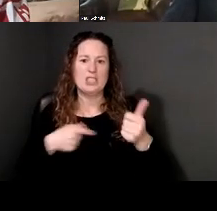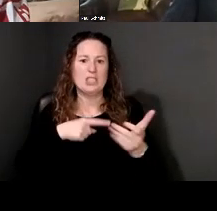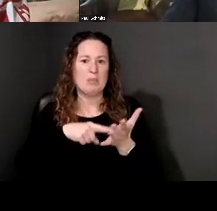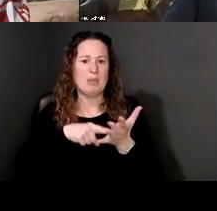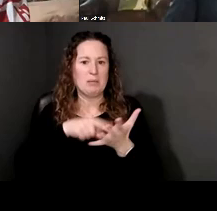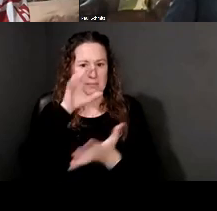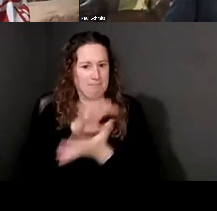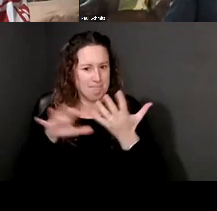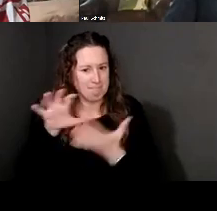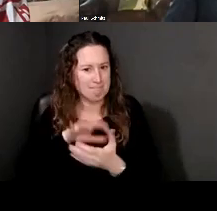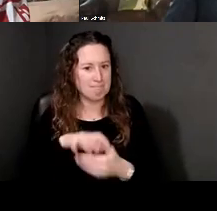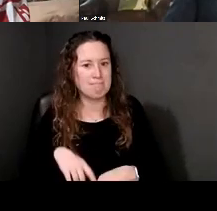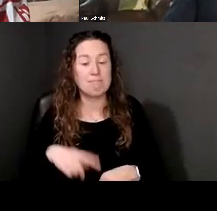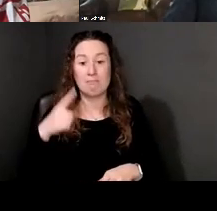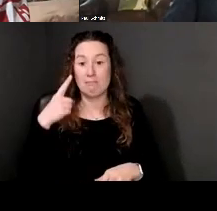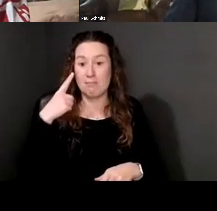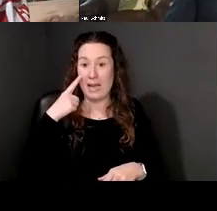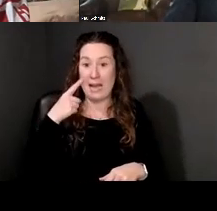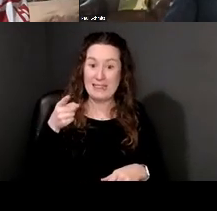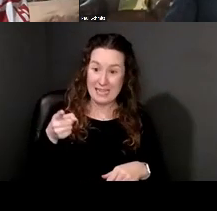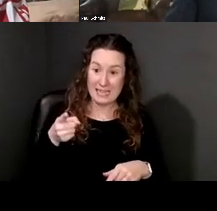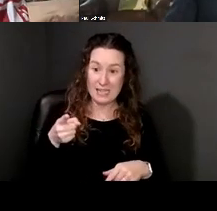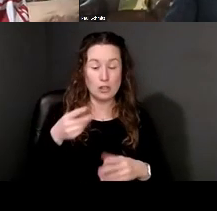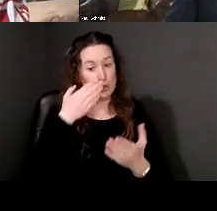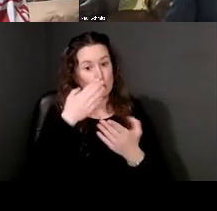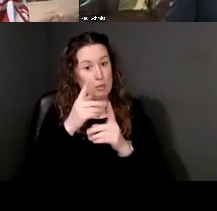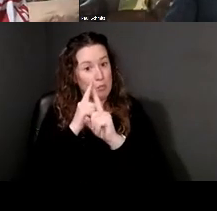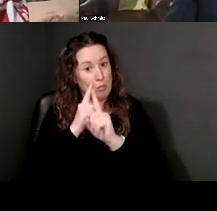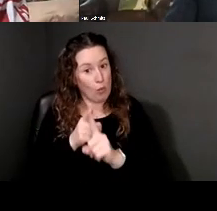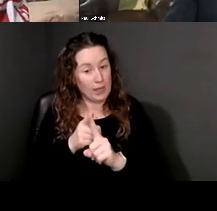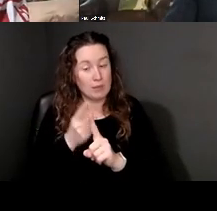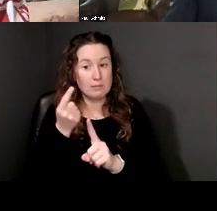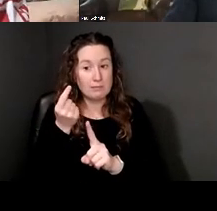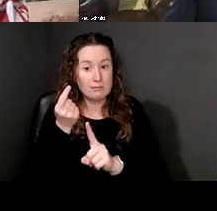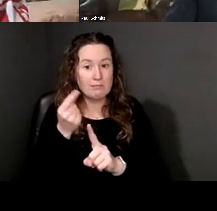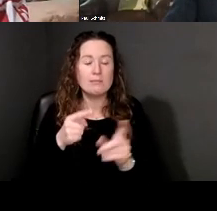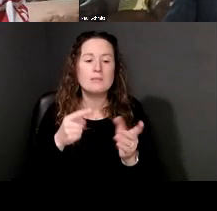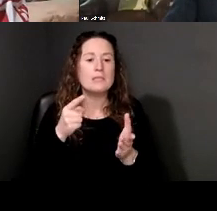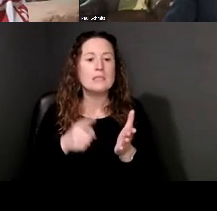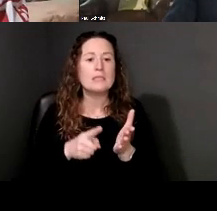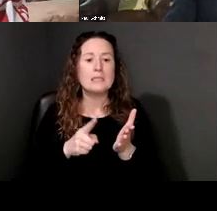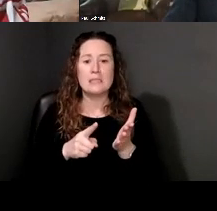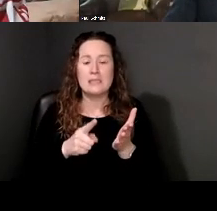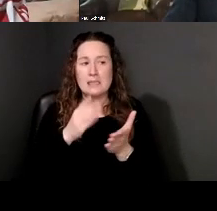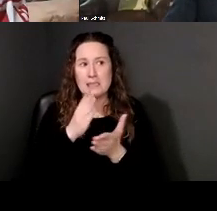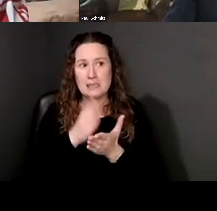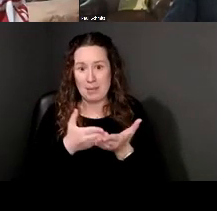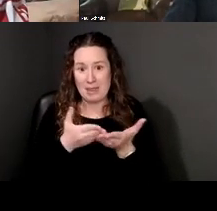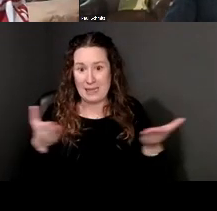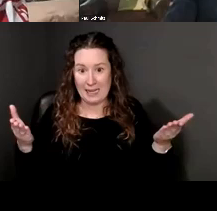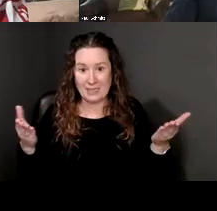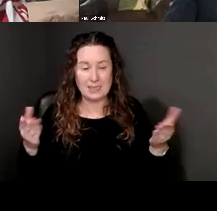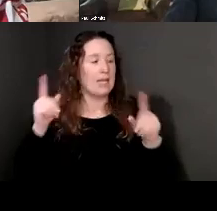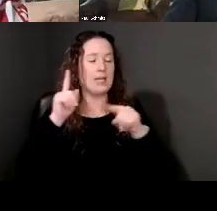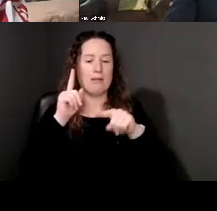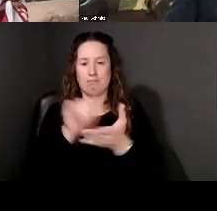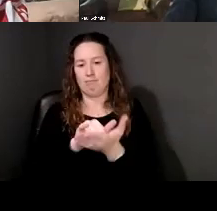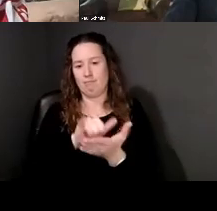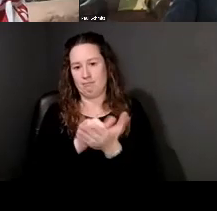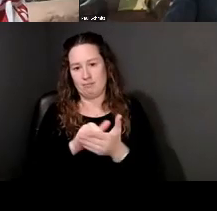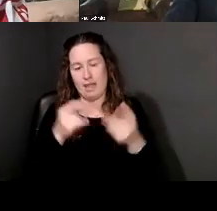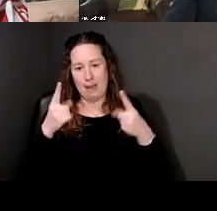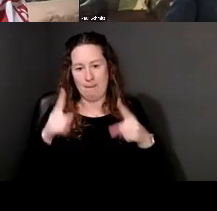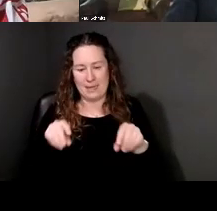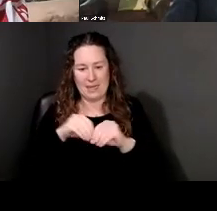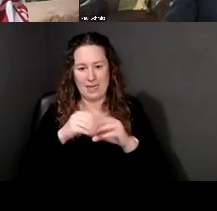broader point though is a good one, is that there are certain things that cannot be pushed through these collaboratives. A quick example,